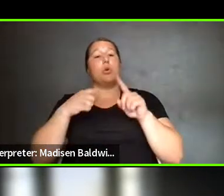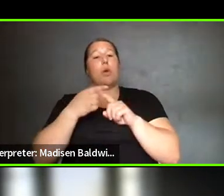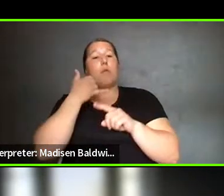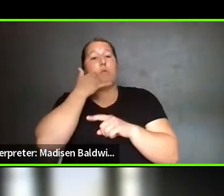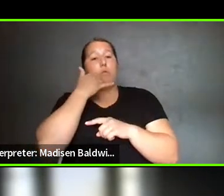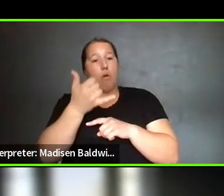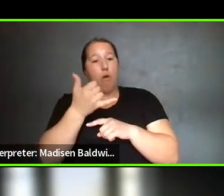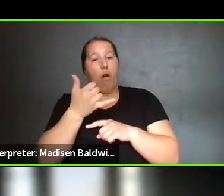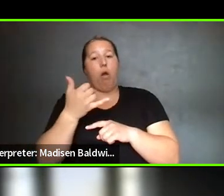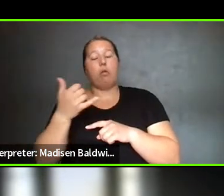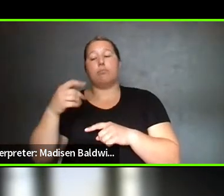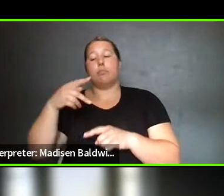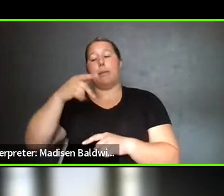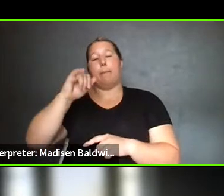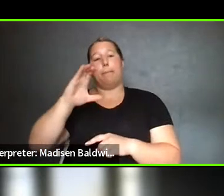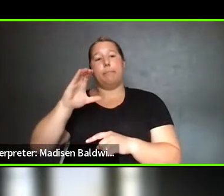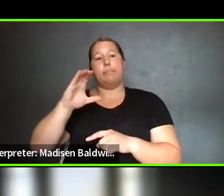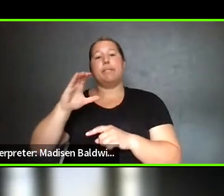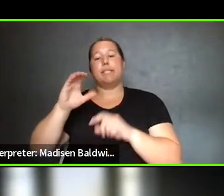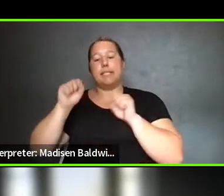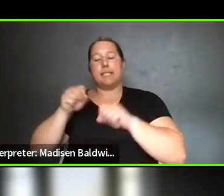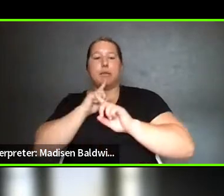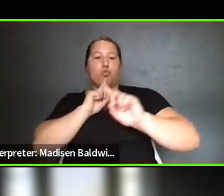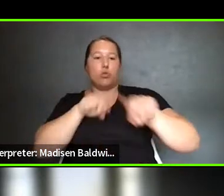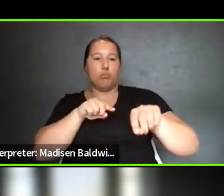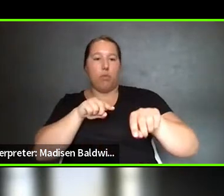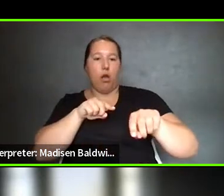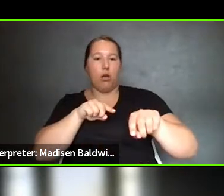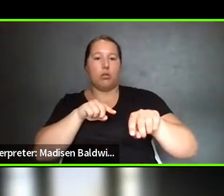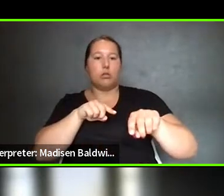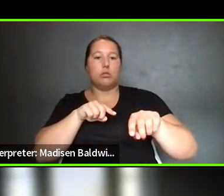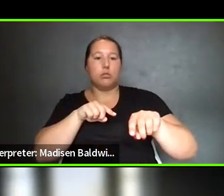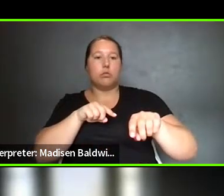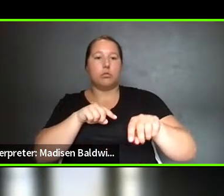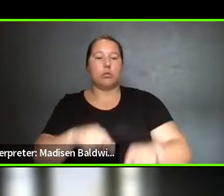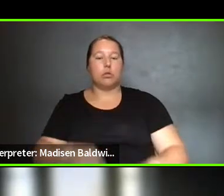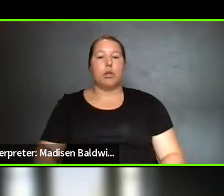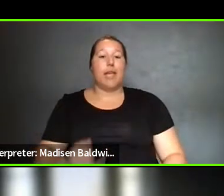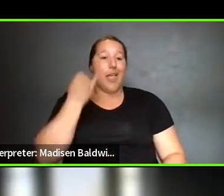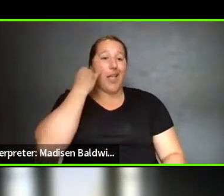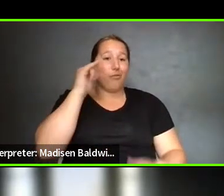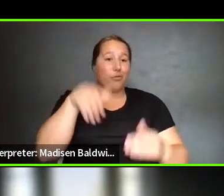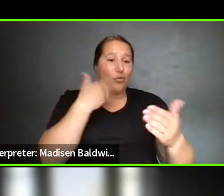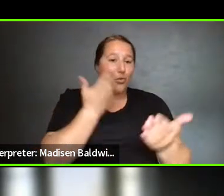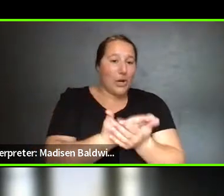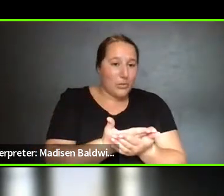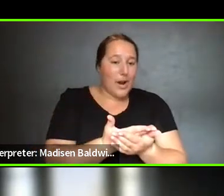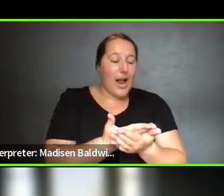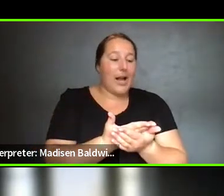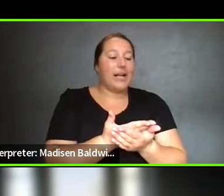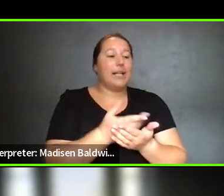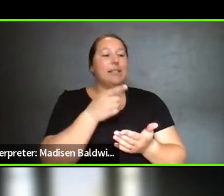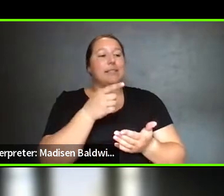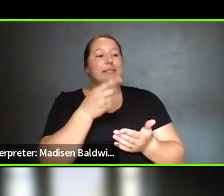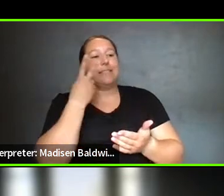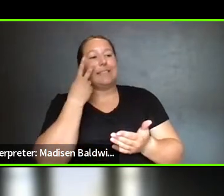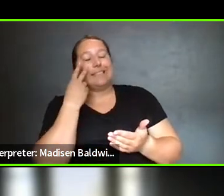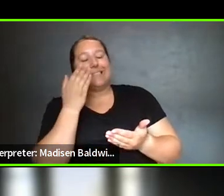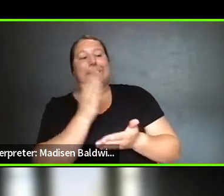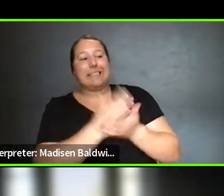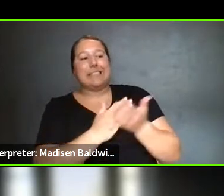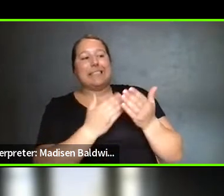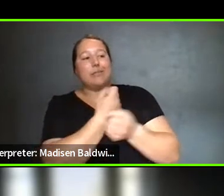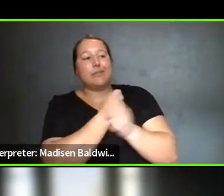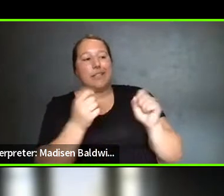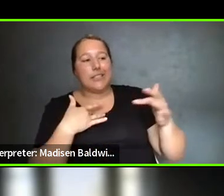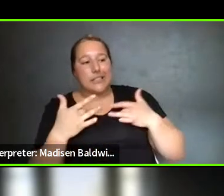on our own. If we do arrive at a scene and we find that there are some safety concerns, we are able to